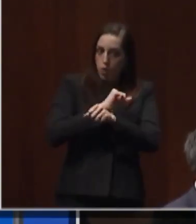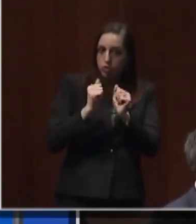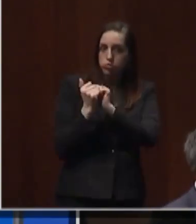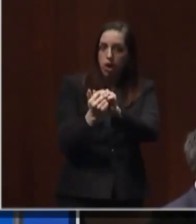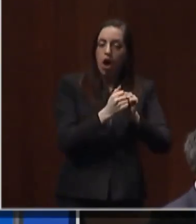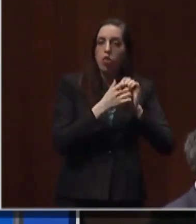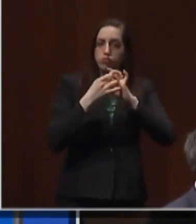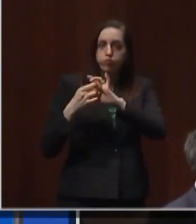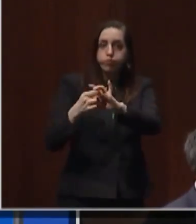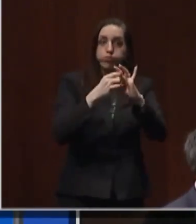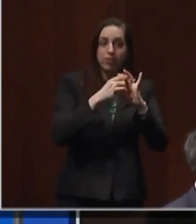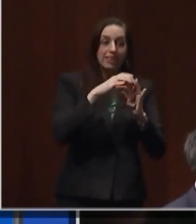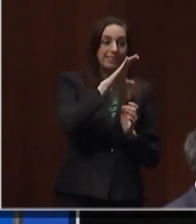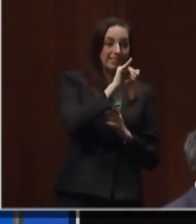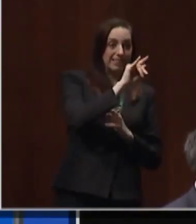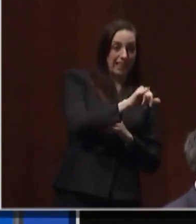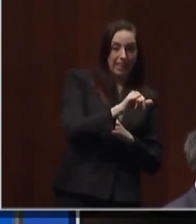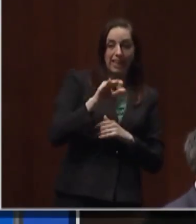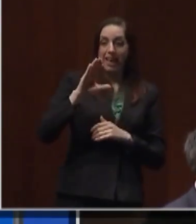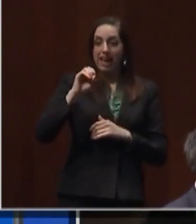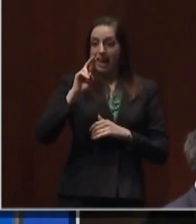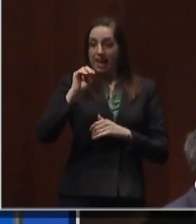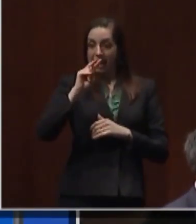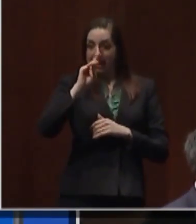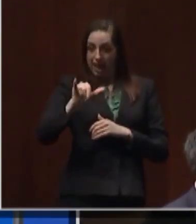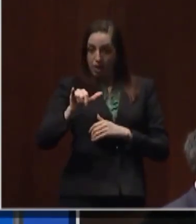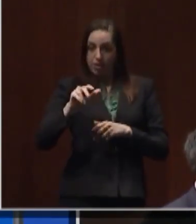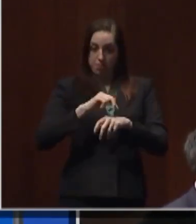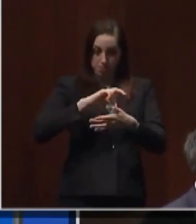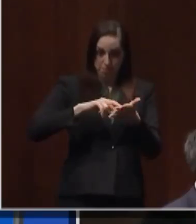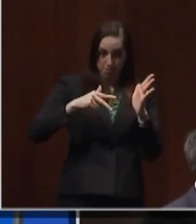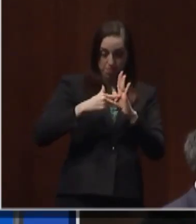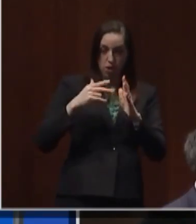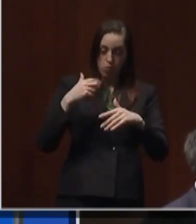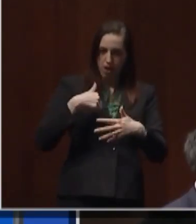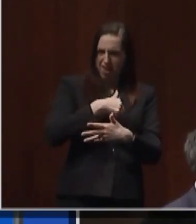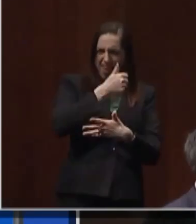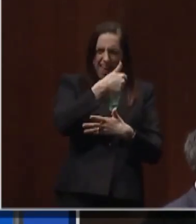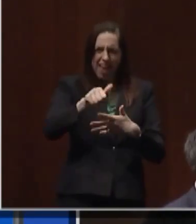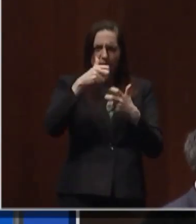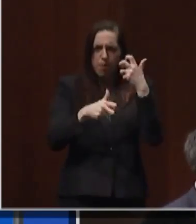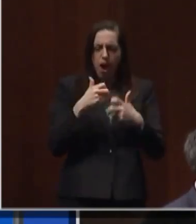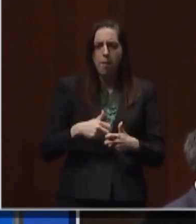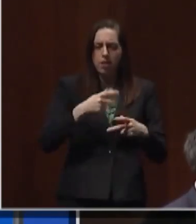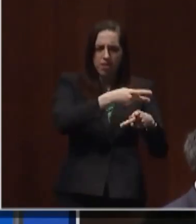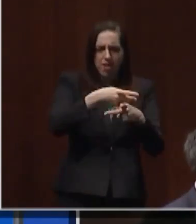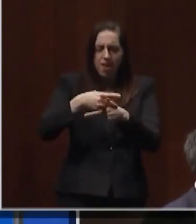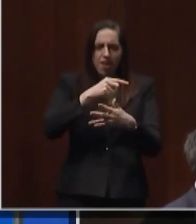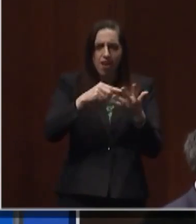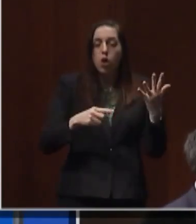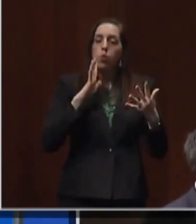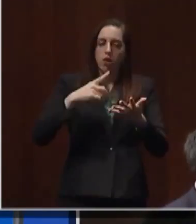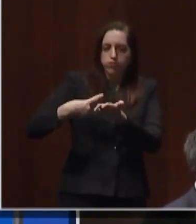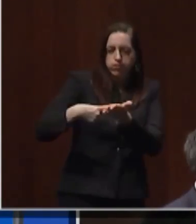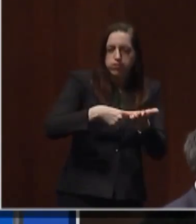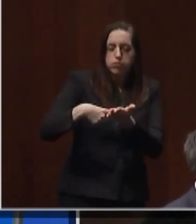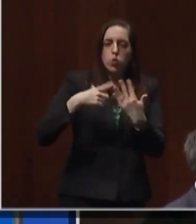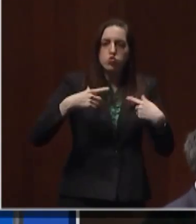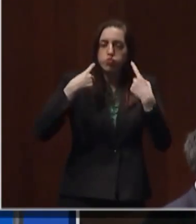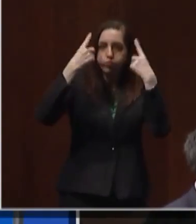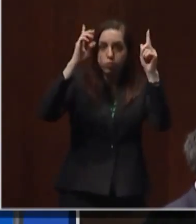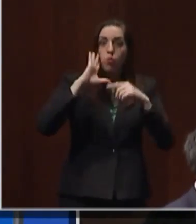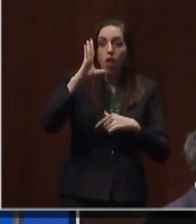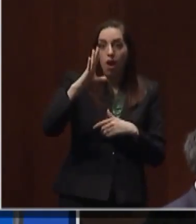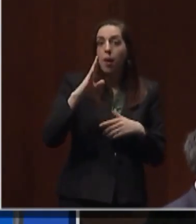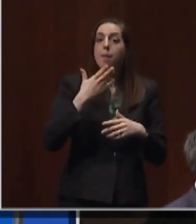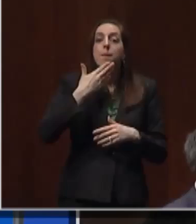on the city and county level, that we can address other issues, including our maintenance needs, to the advantage of both governments and